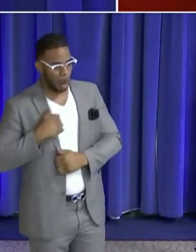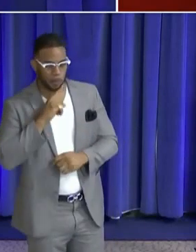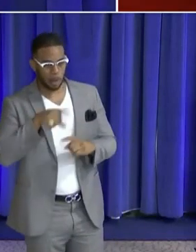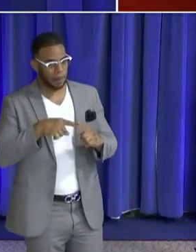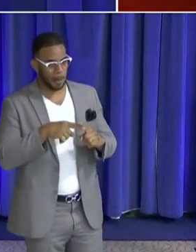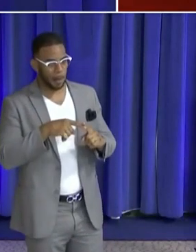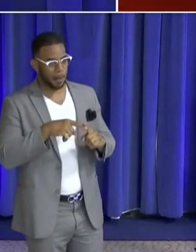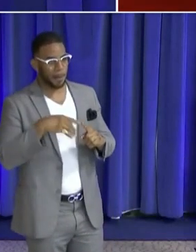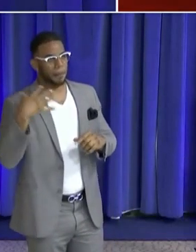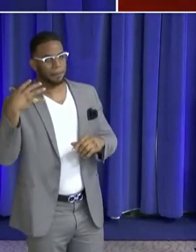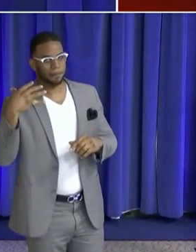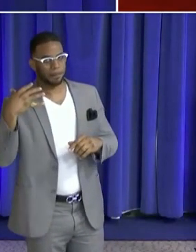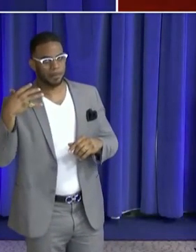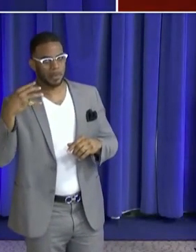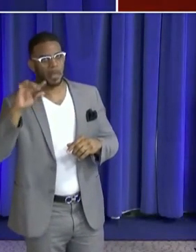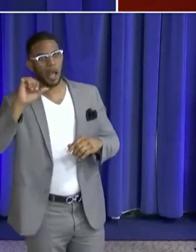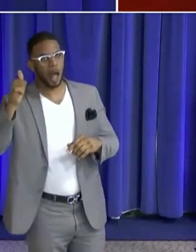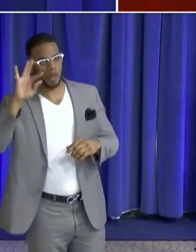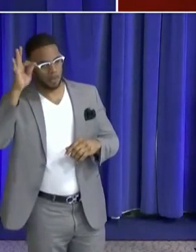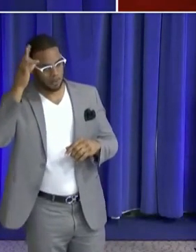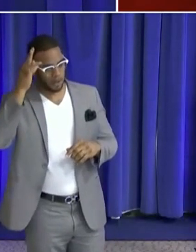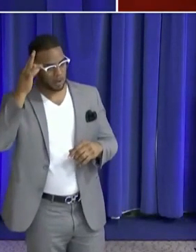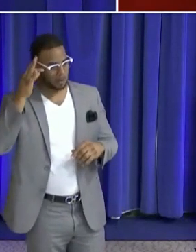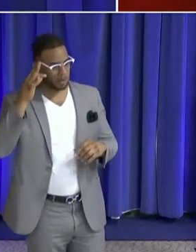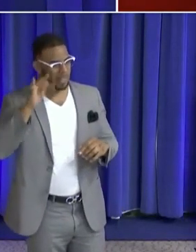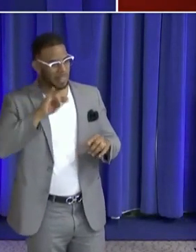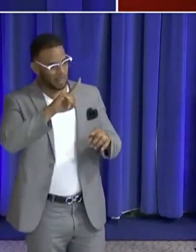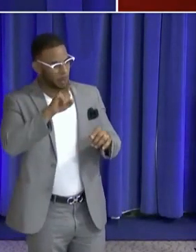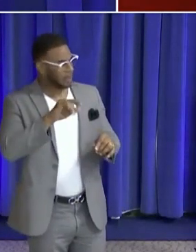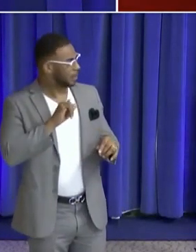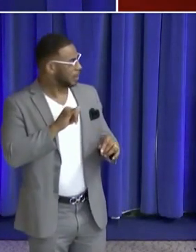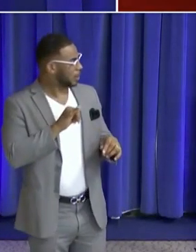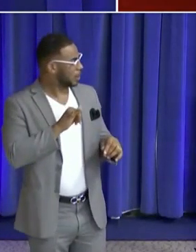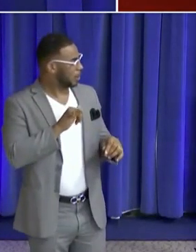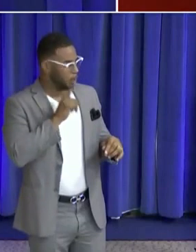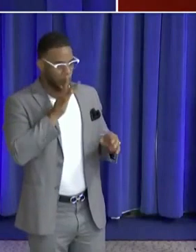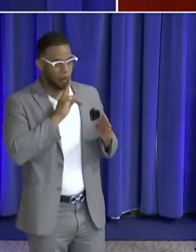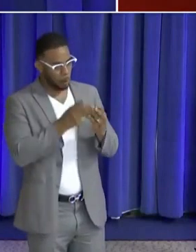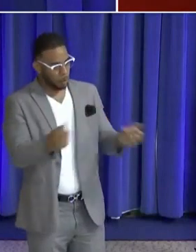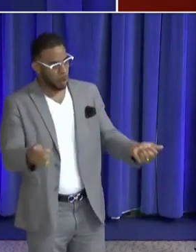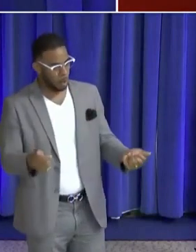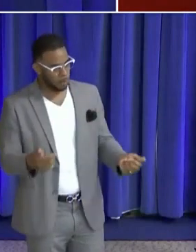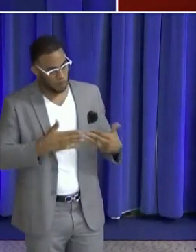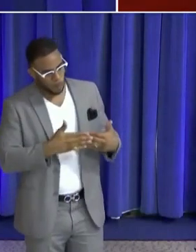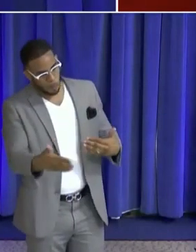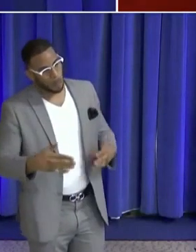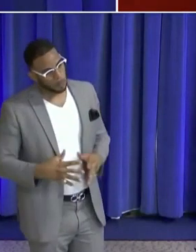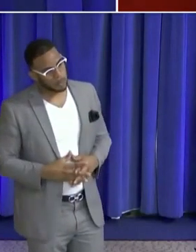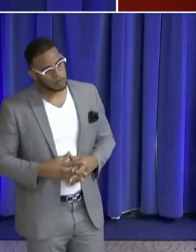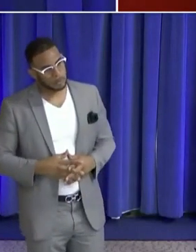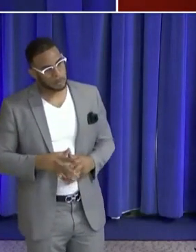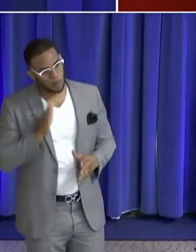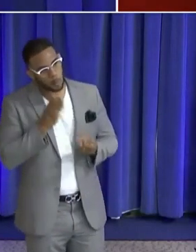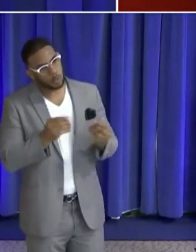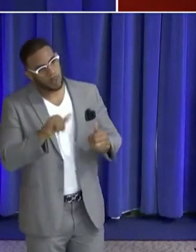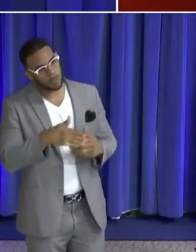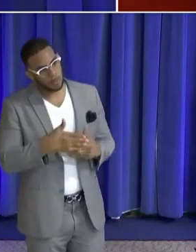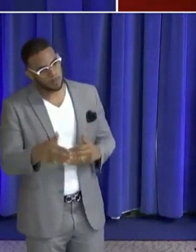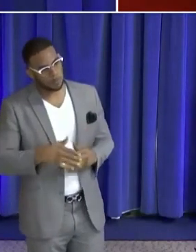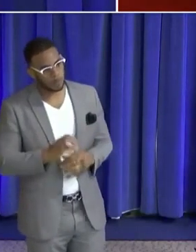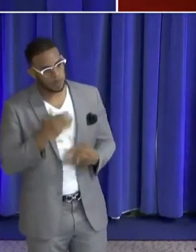about these out of, the other federal. I think that's a question that's going to be resolved moving forward. Thanks.